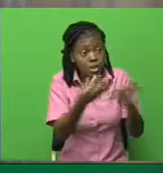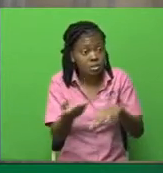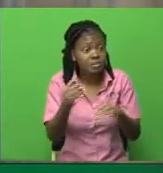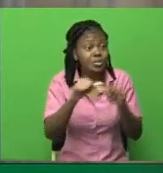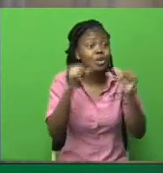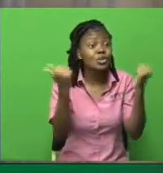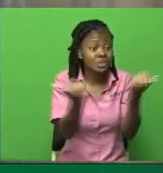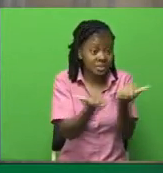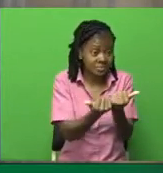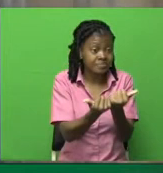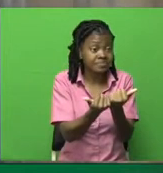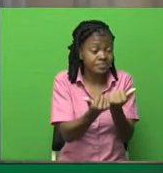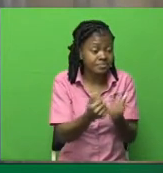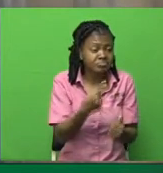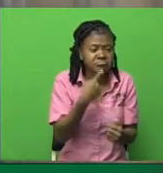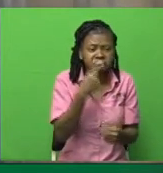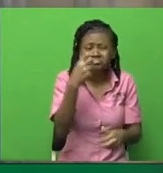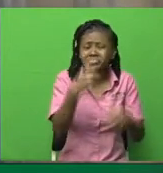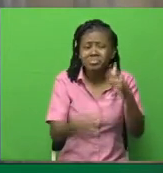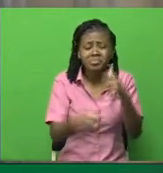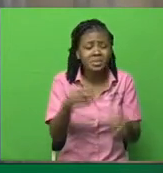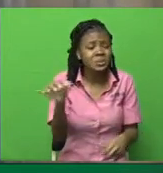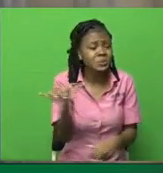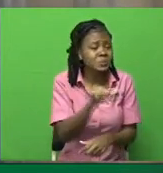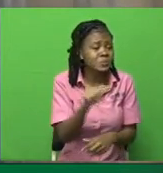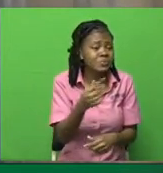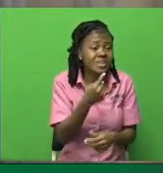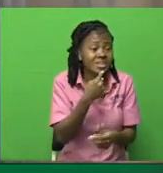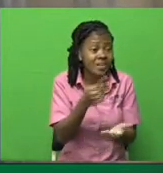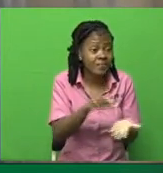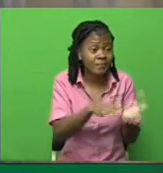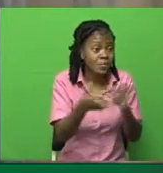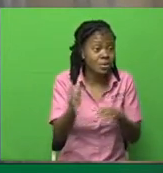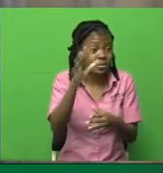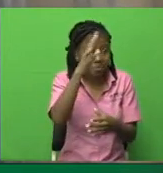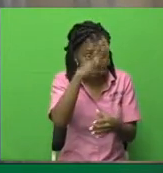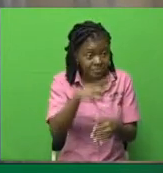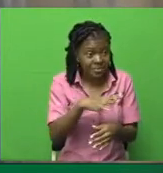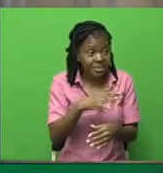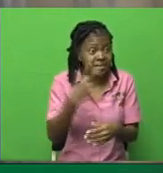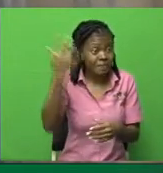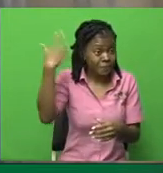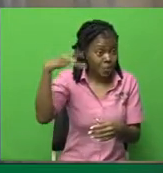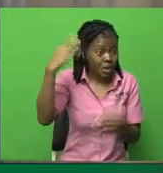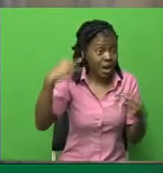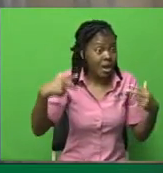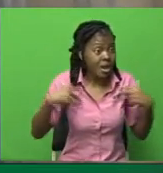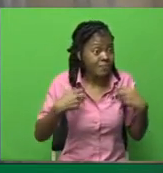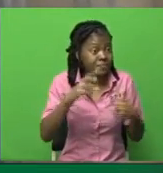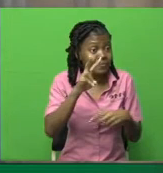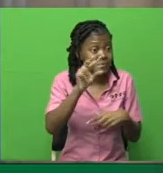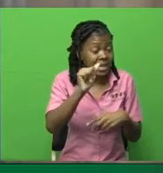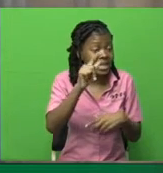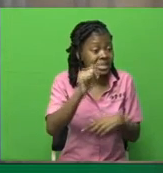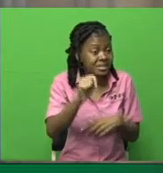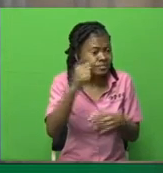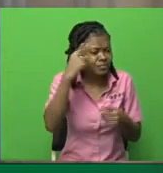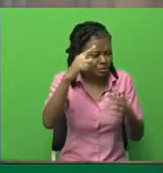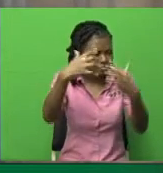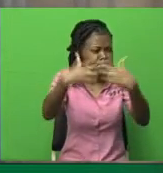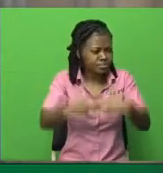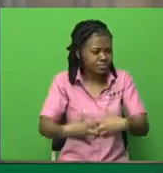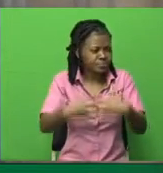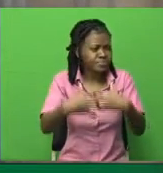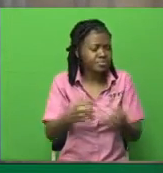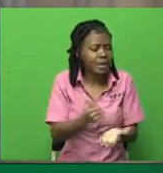community he explained that the fishermen used to have vat returns and engines and vehicles gas subsidy and an